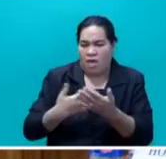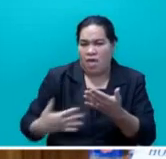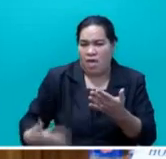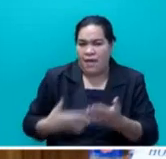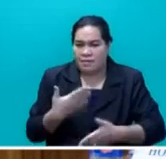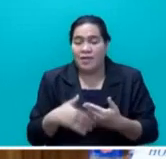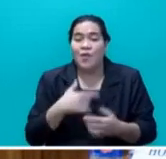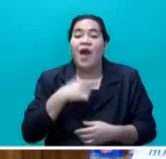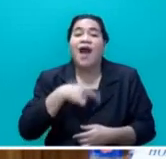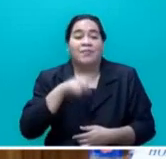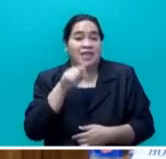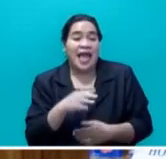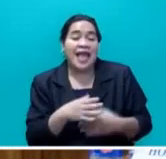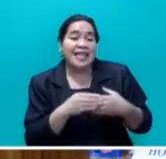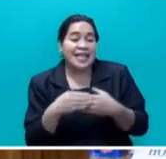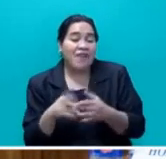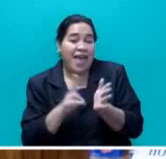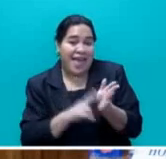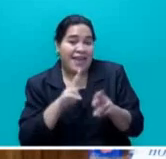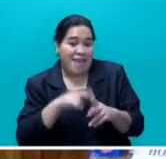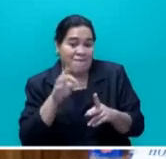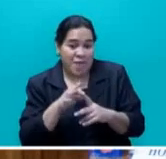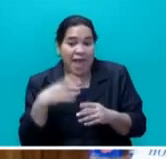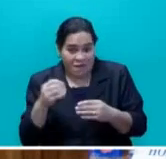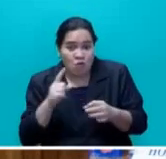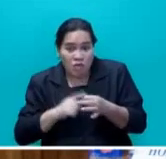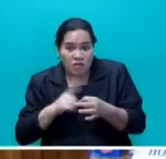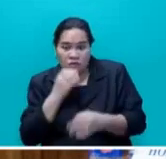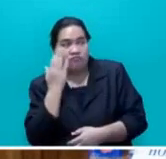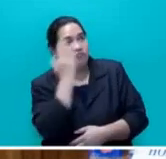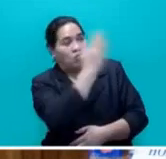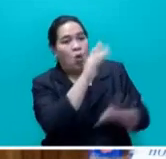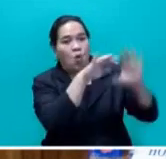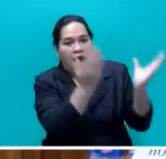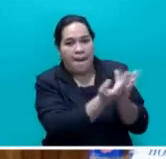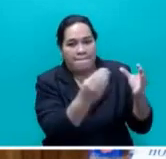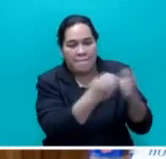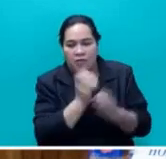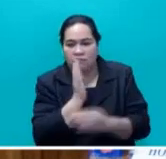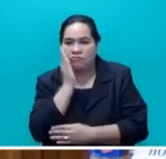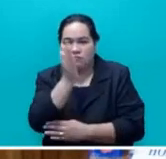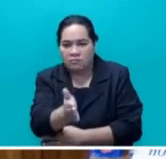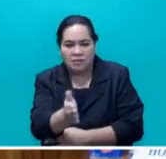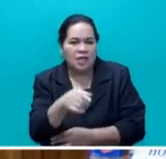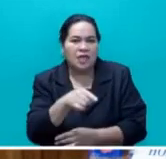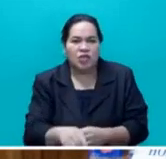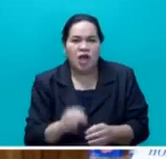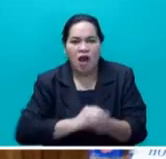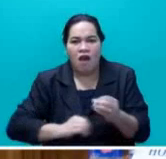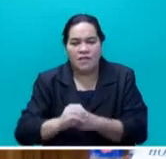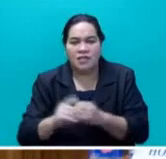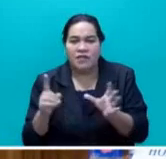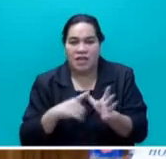Honourable Leader of the NFP directed the relevant questions straight to the World Bank and to the Office of the Auditor General to make appropriate determinations in